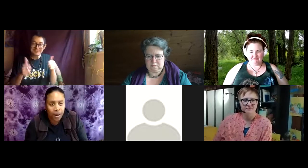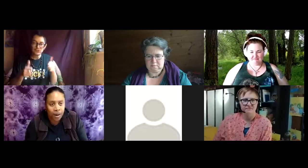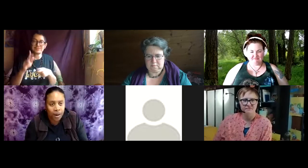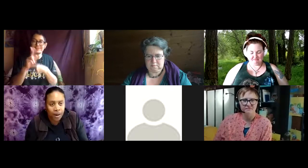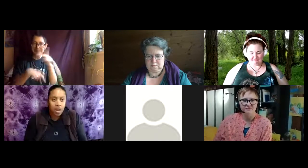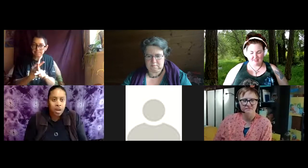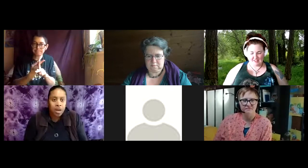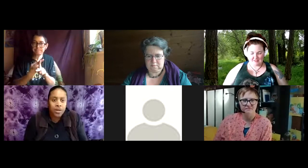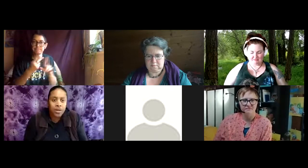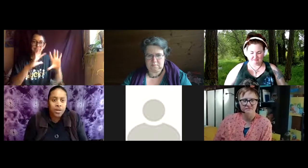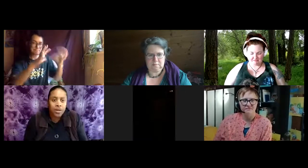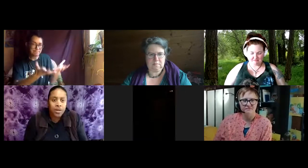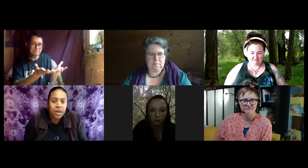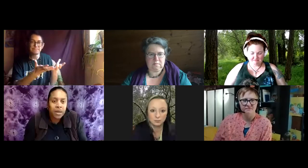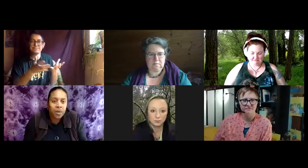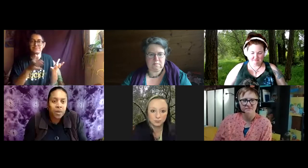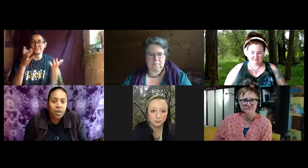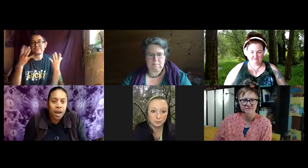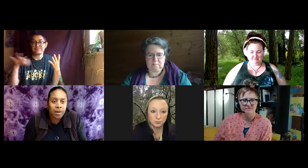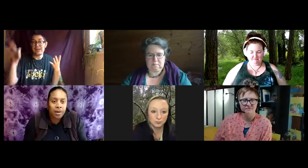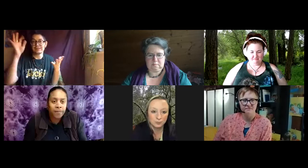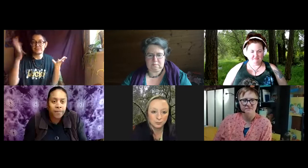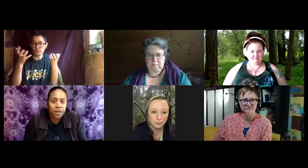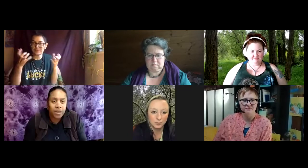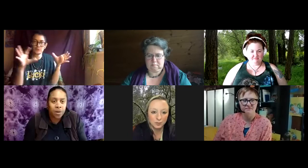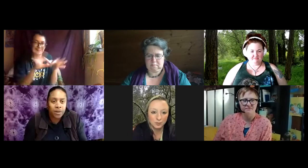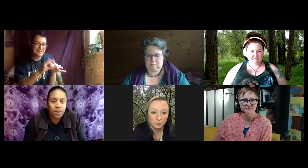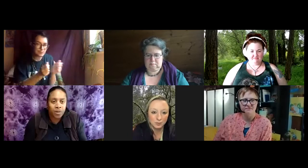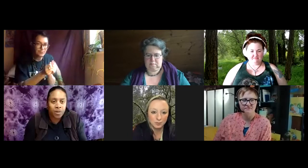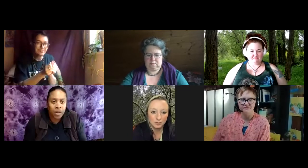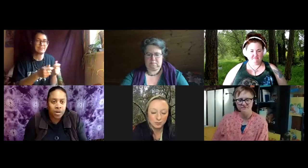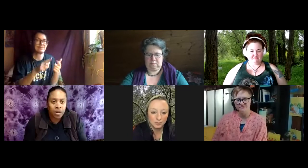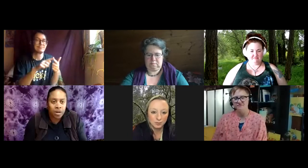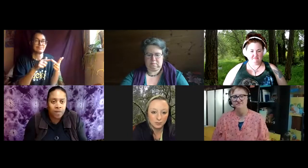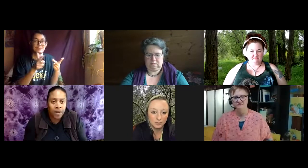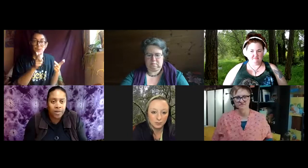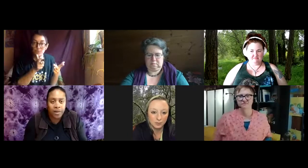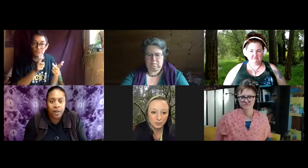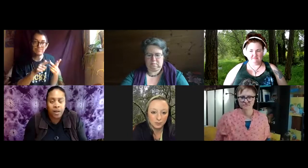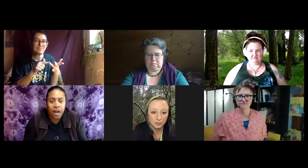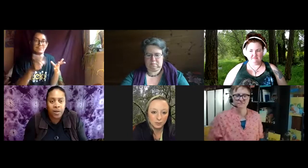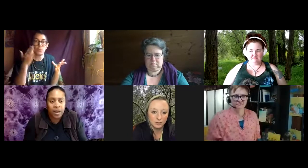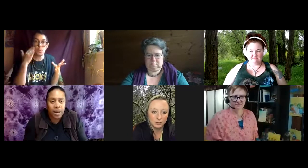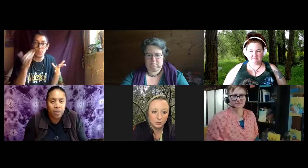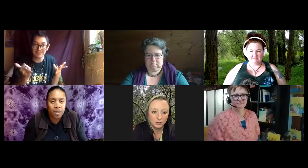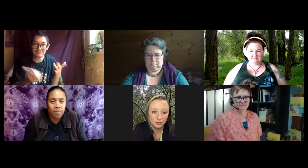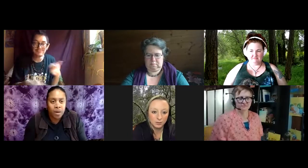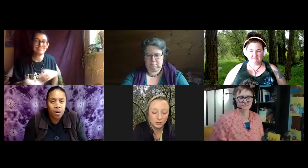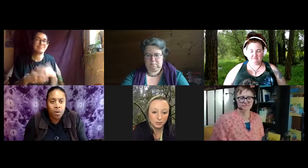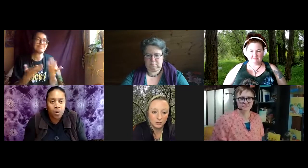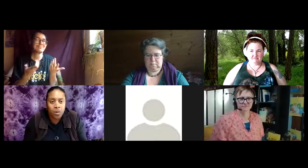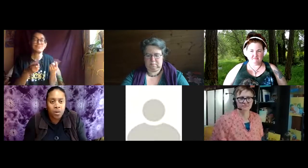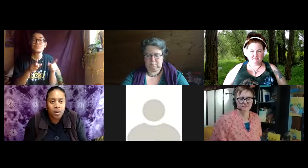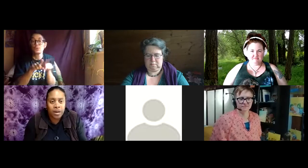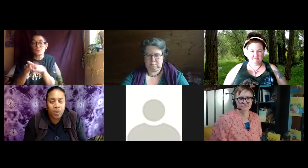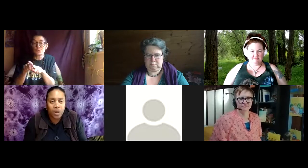way. And so it depends on which kind of, the situation that you find yourself in, how you connect with them,